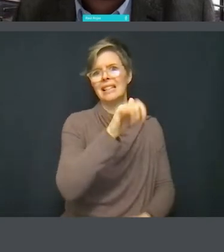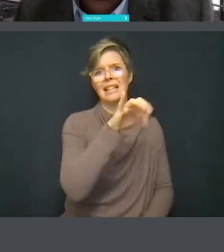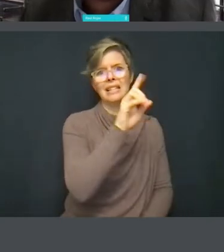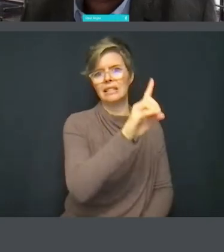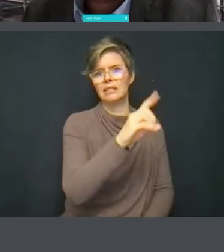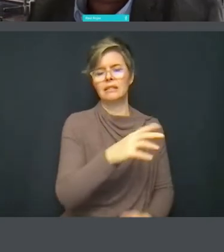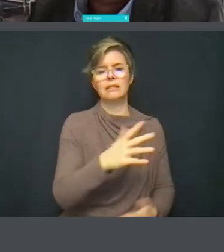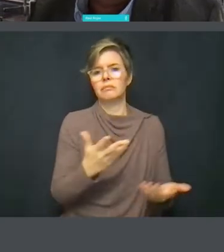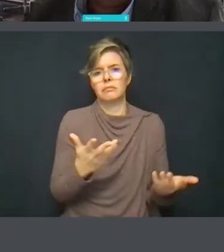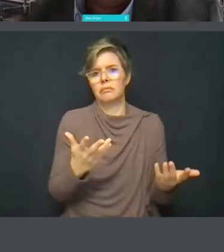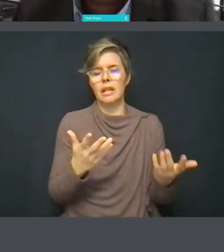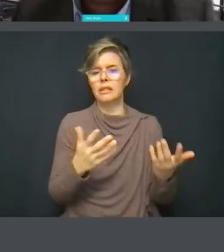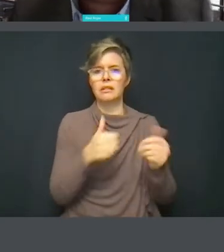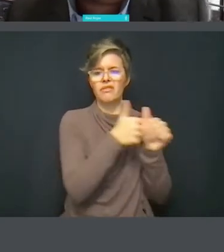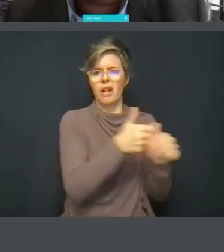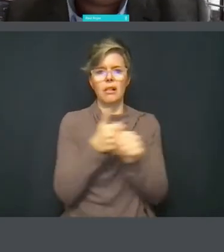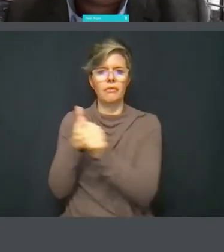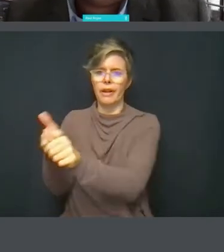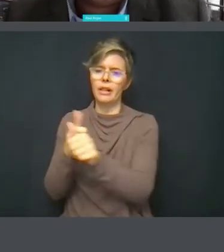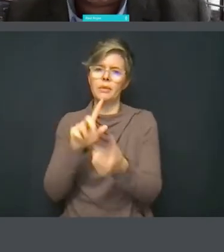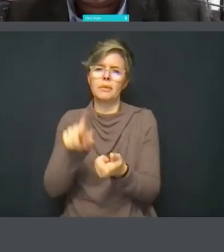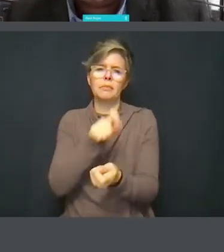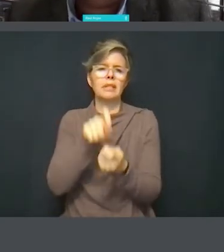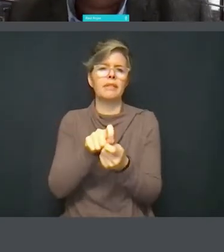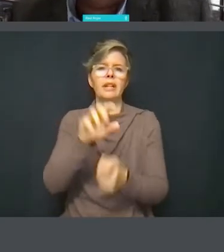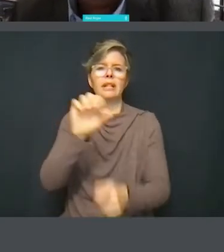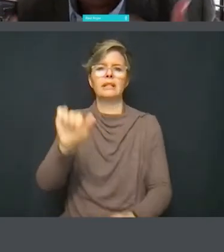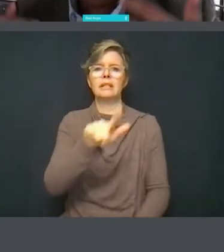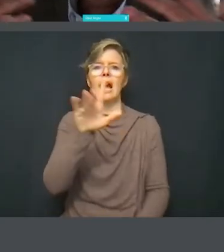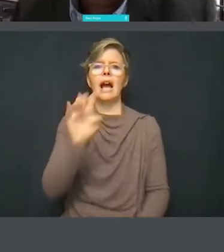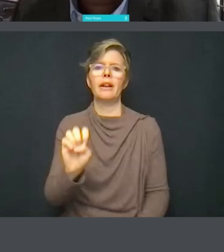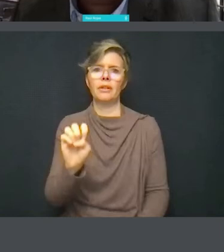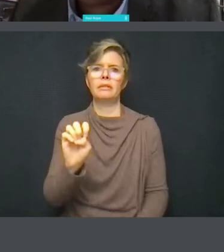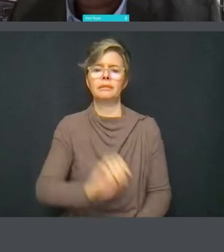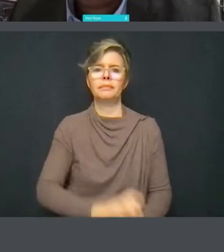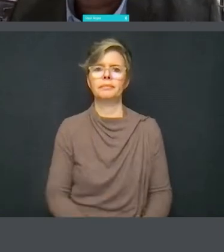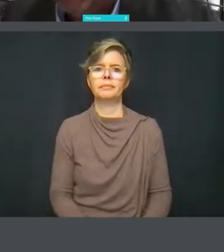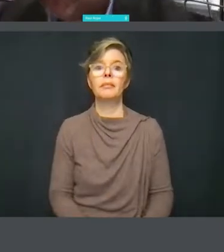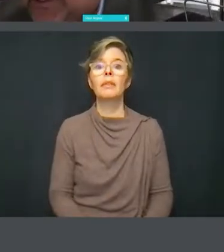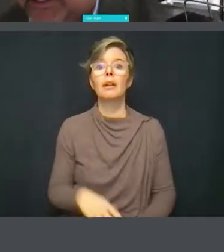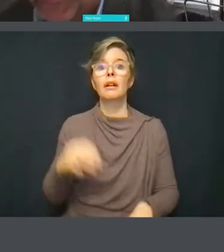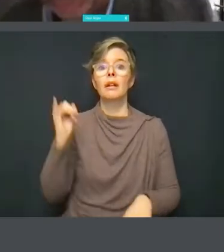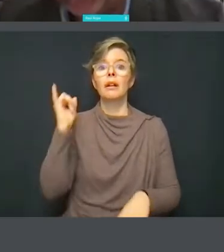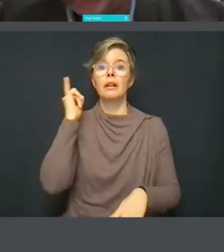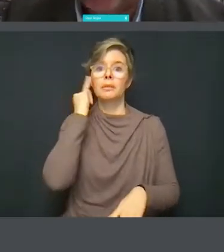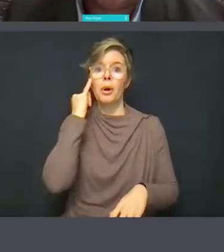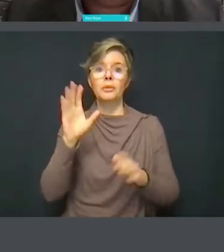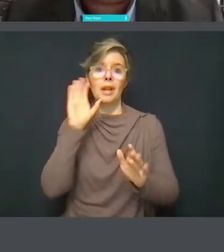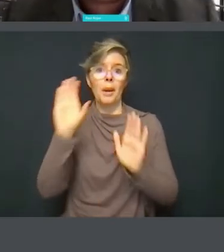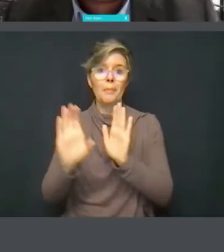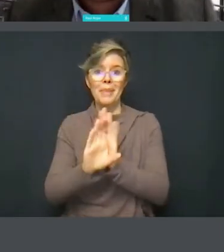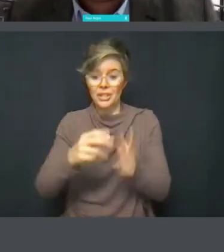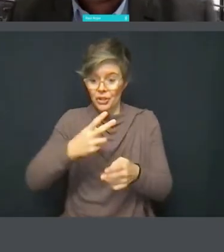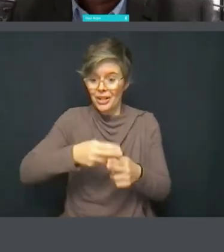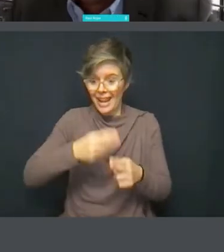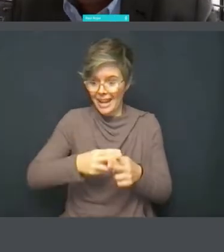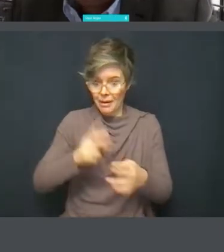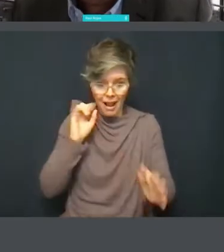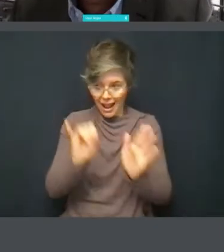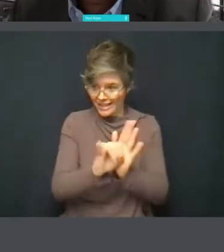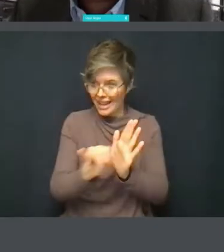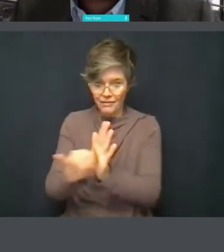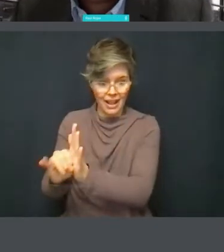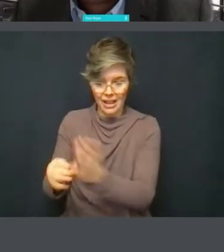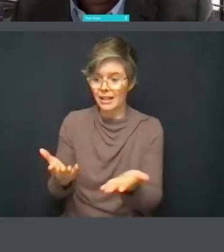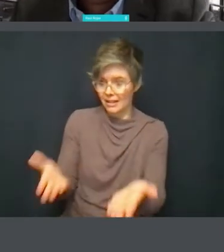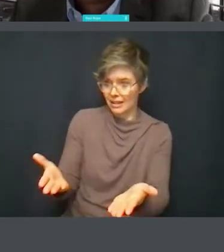dialectal patterns, right? Same thing if you were doing like a picture naming task and you're like, what color is this, right? And maybe your